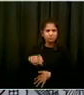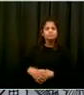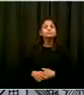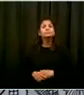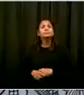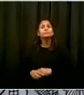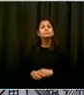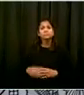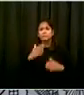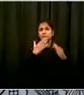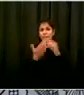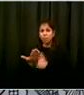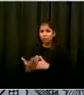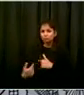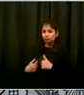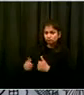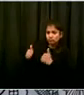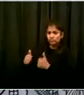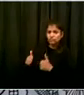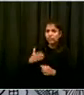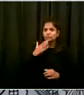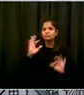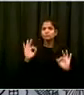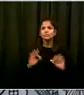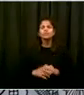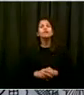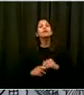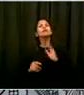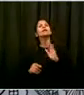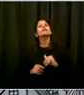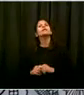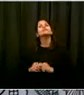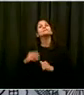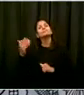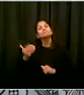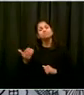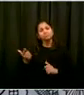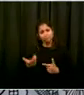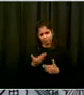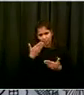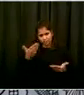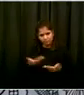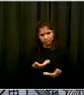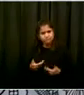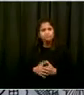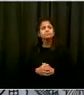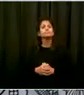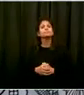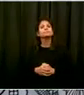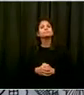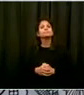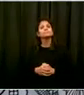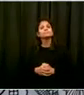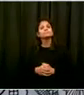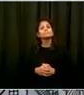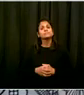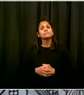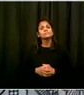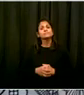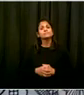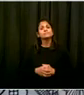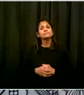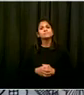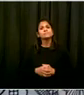I'm good. Thanks for taking my question. Can you talk about the governor's restrictions on houses of worship? Are